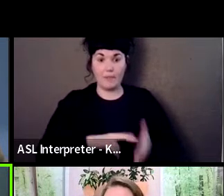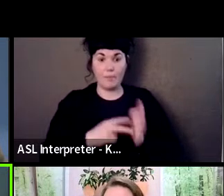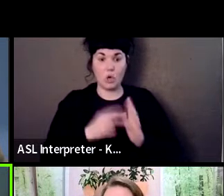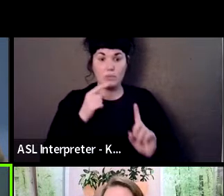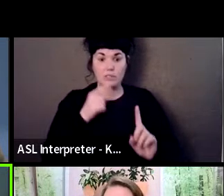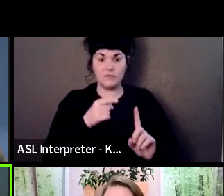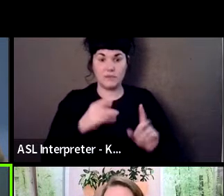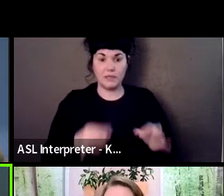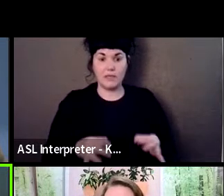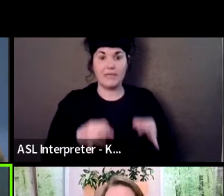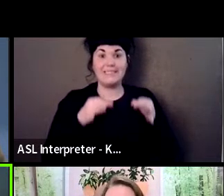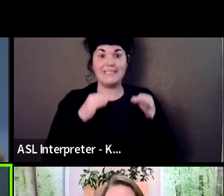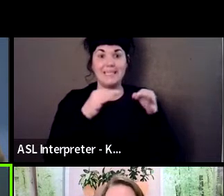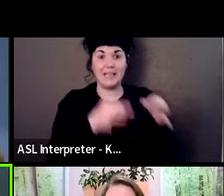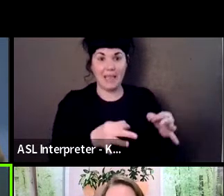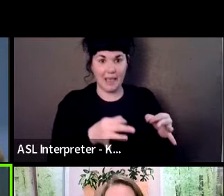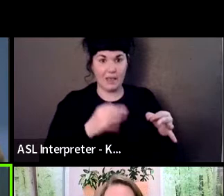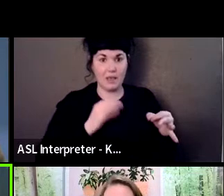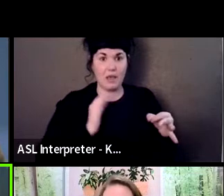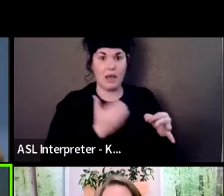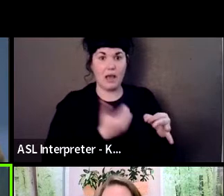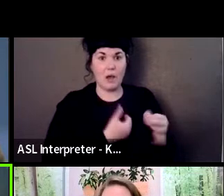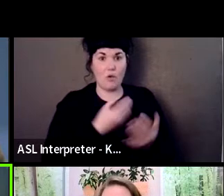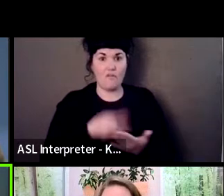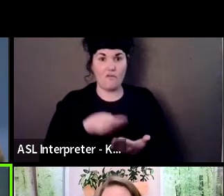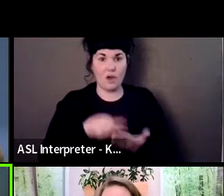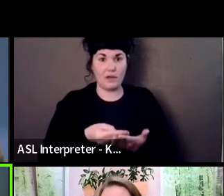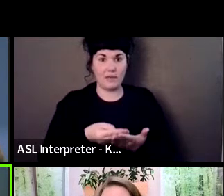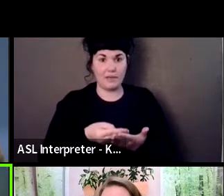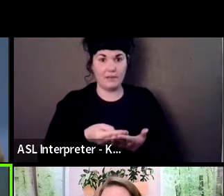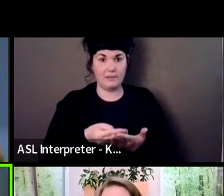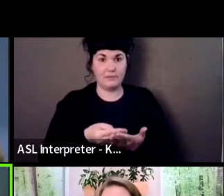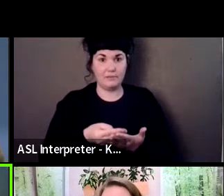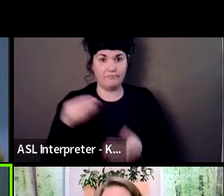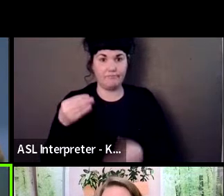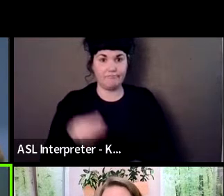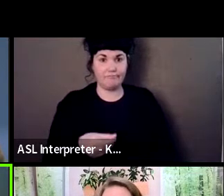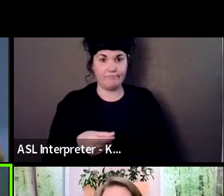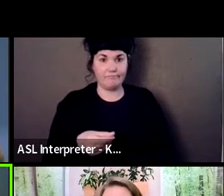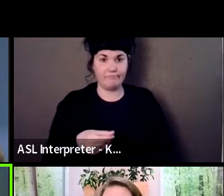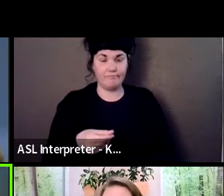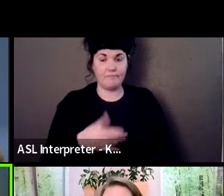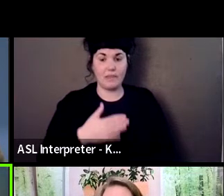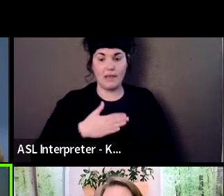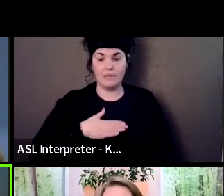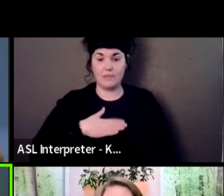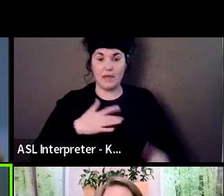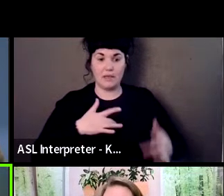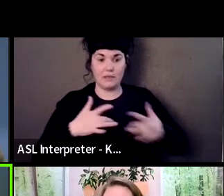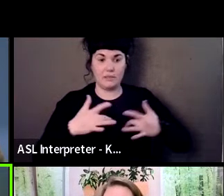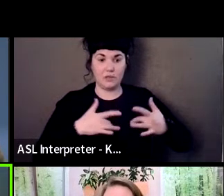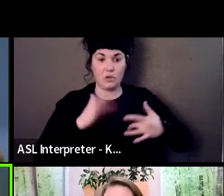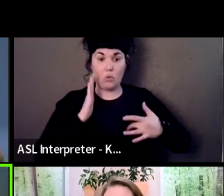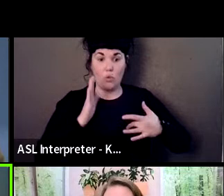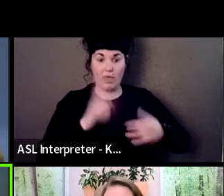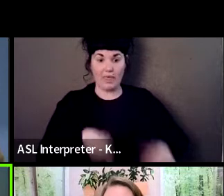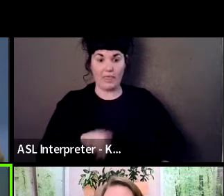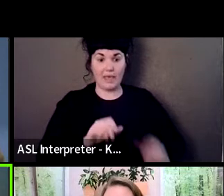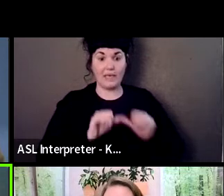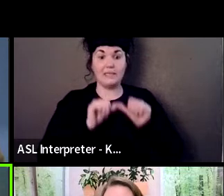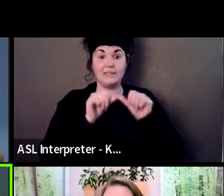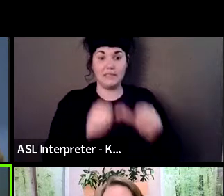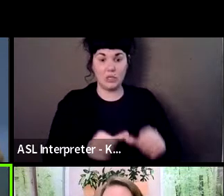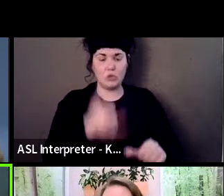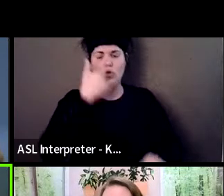delay our funding? That's just my concern. Are they going to continue to call us back? Are they going to continue